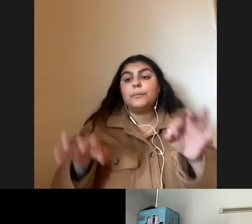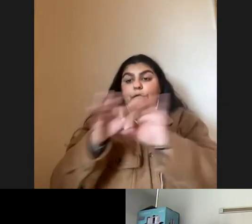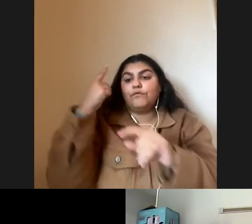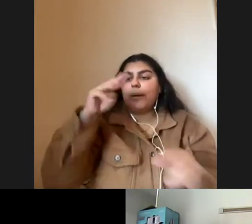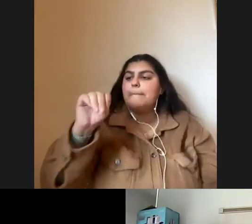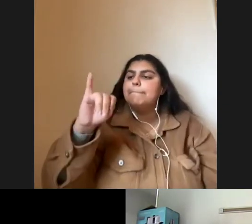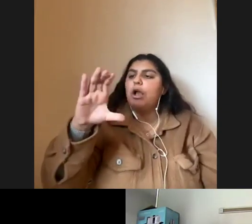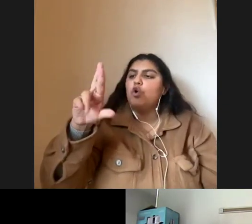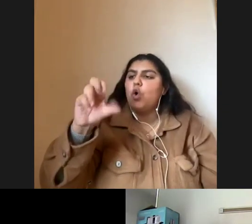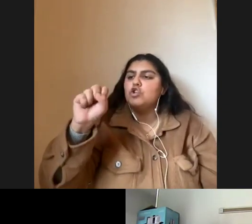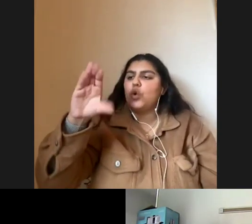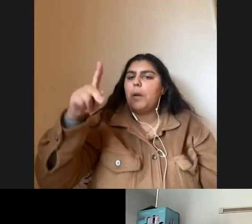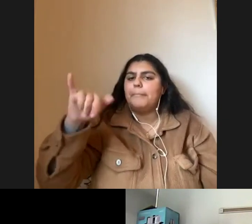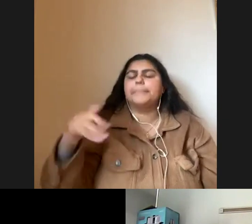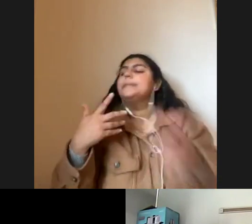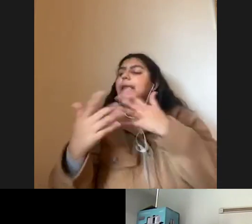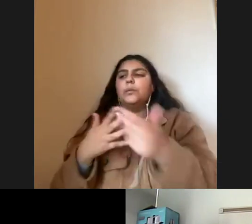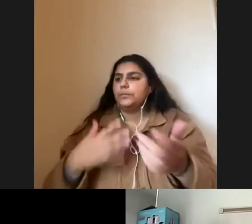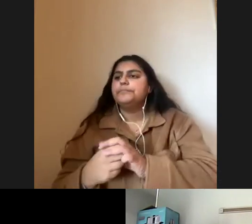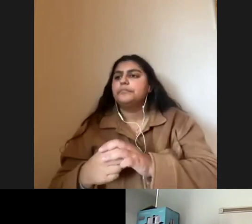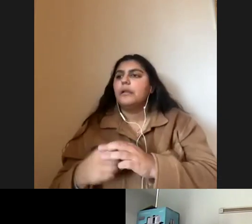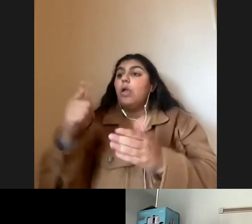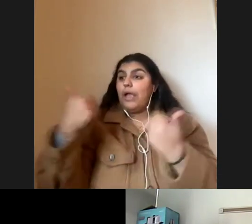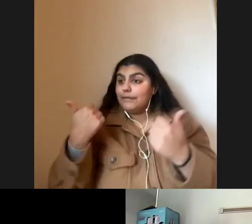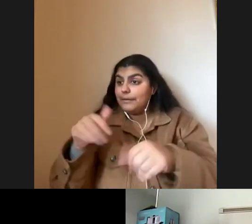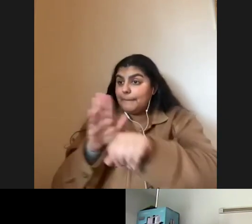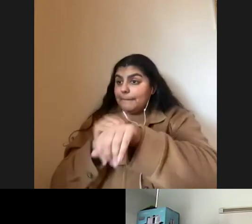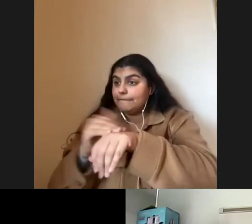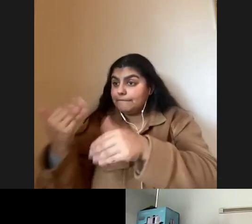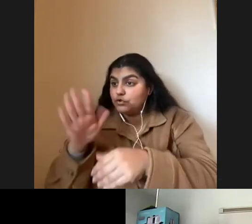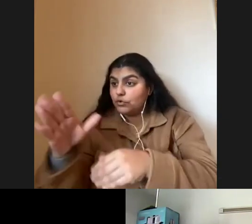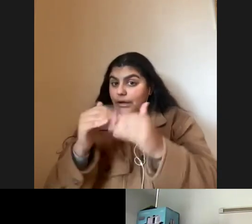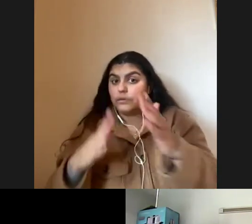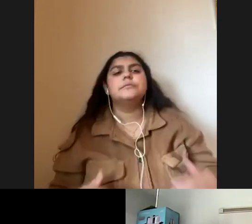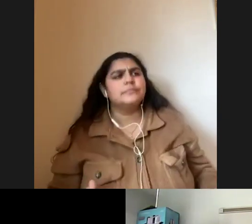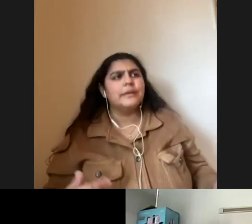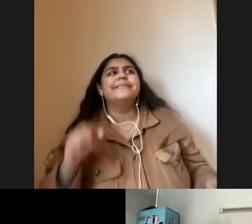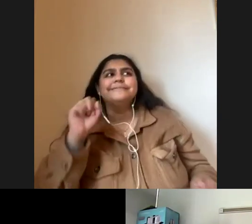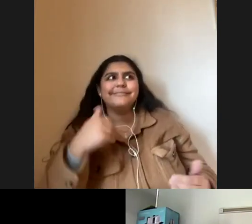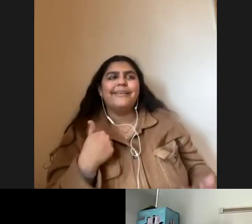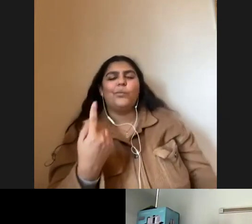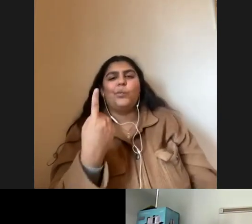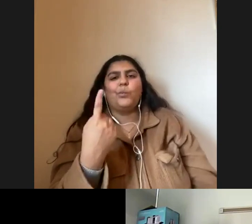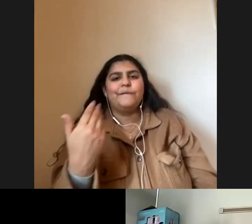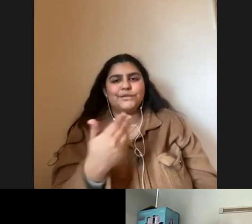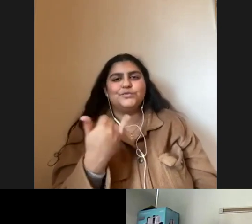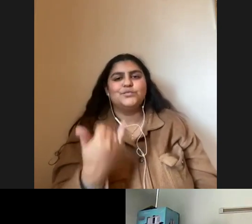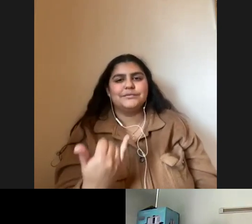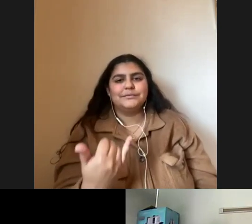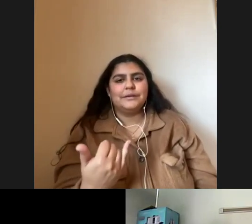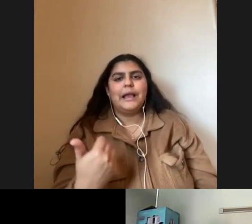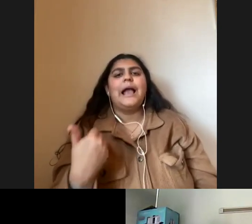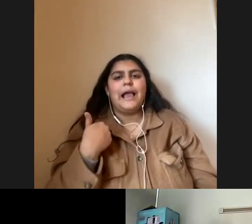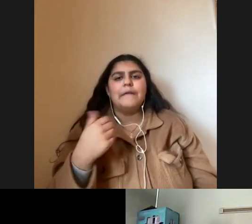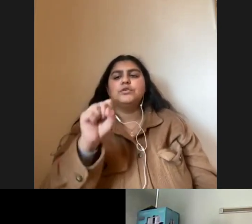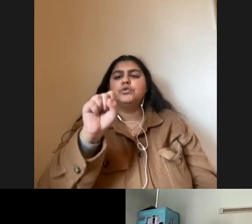back in my day. Anyway, do you have any pet fish in your house? I do. Sadly, I only have one fish right now, Oh, but I have a